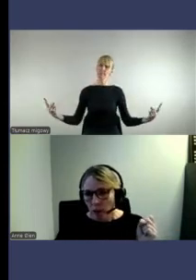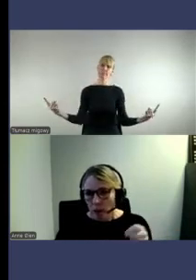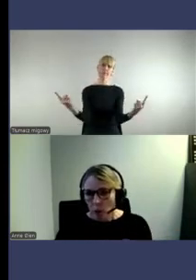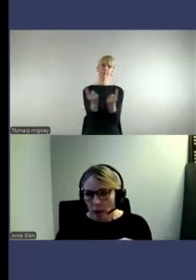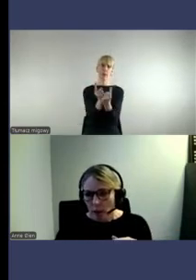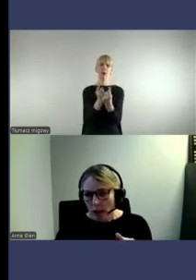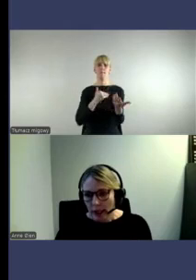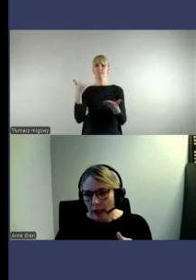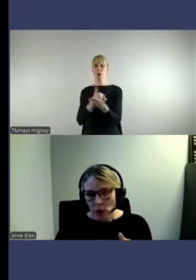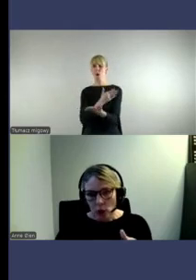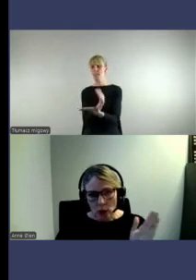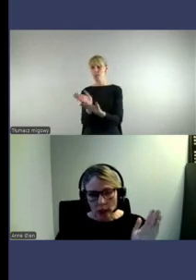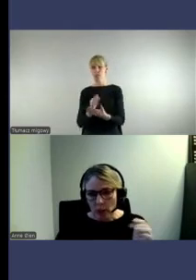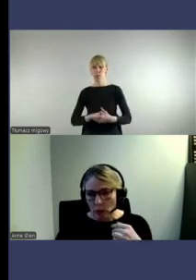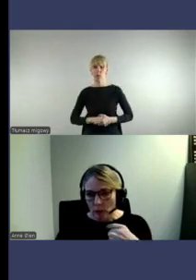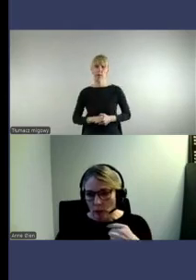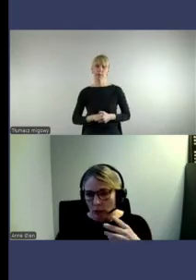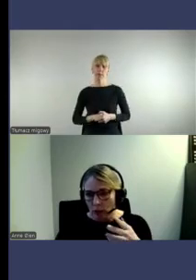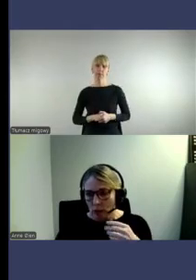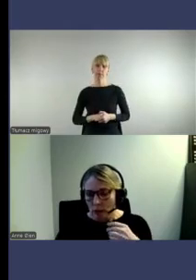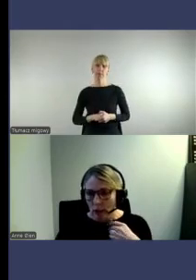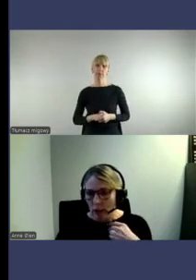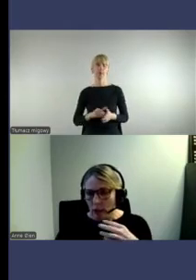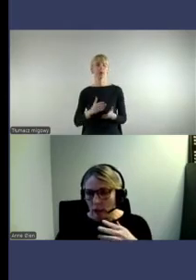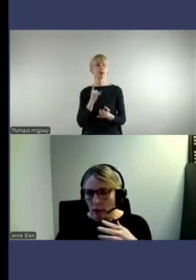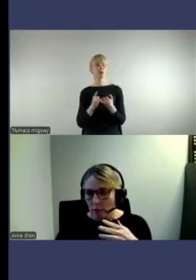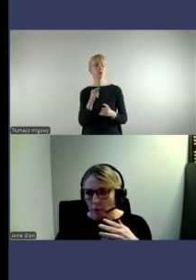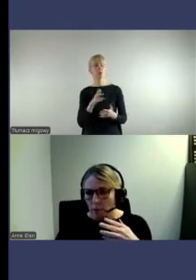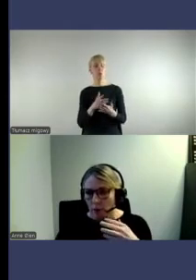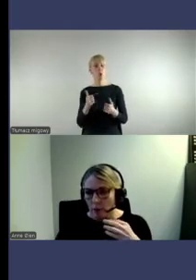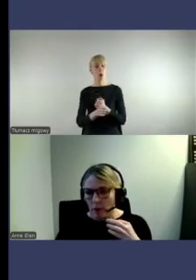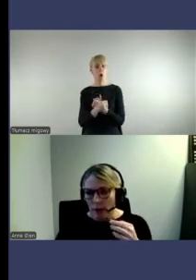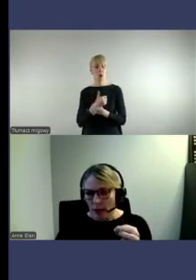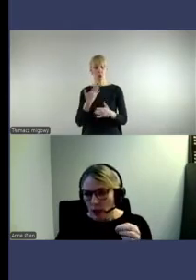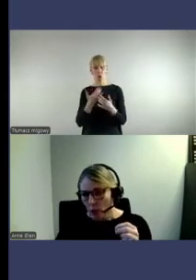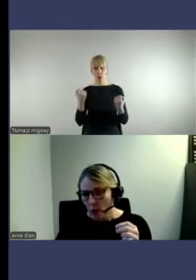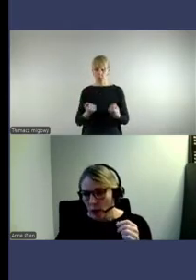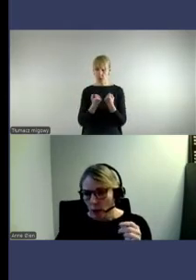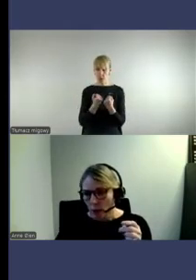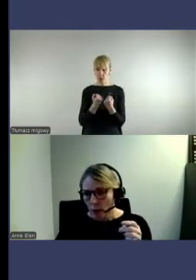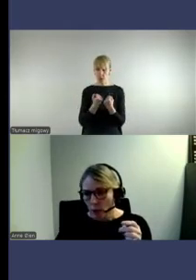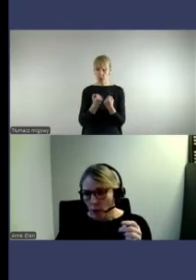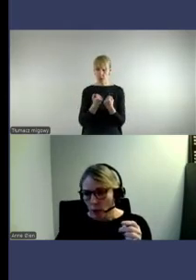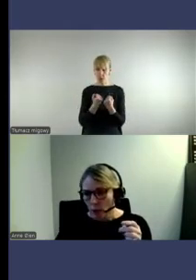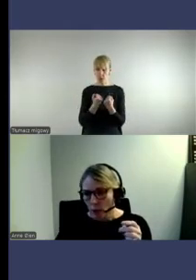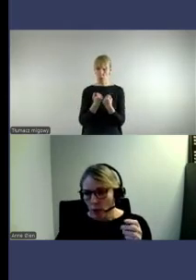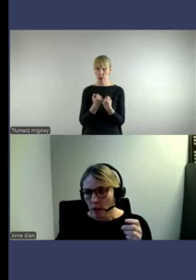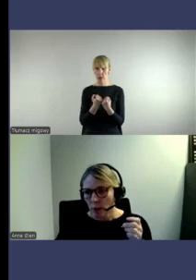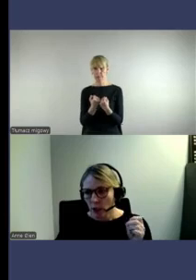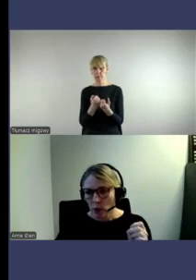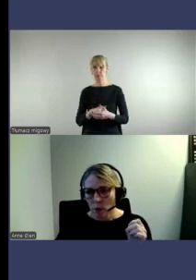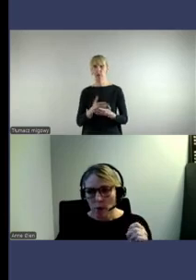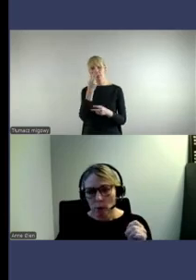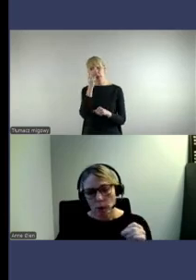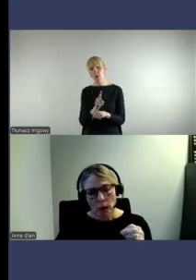matters. So when it comes to linking social capital, the vertical lines, there's a variation in trust in